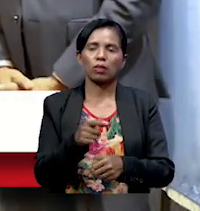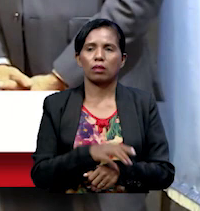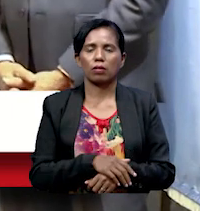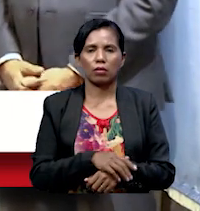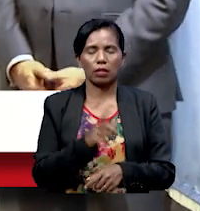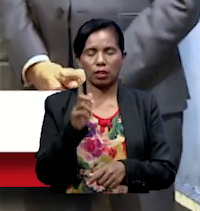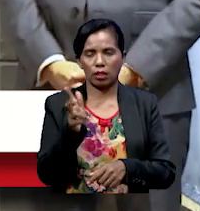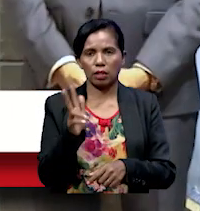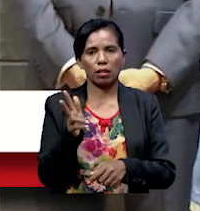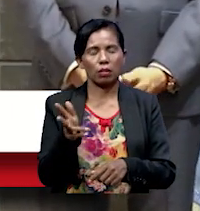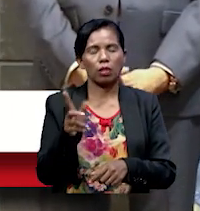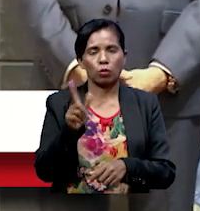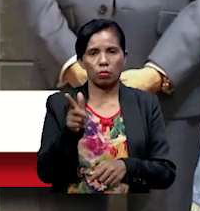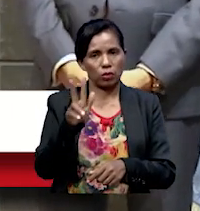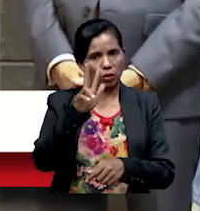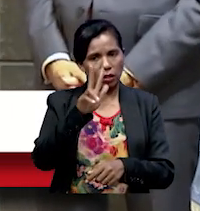2002.